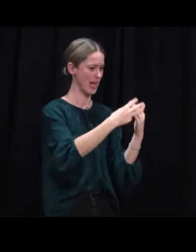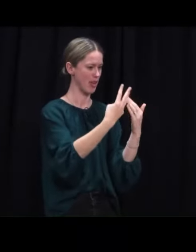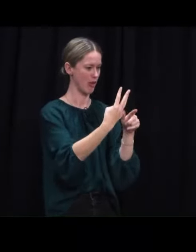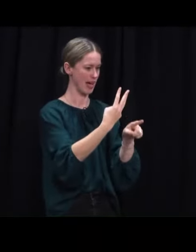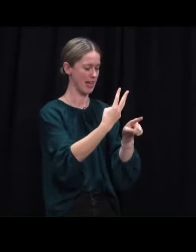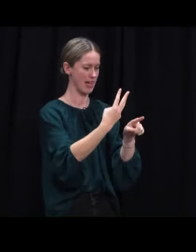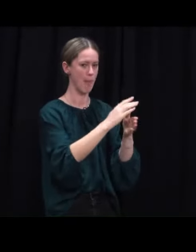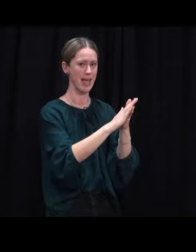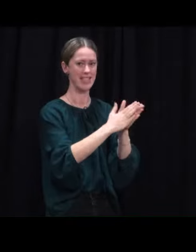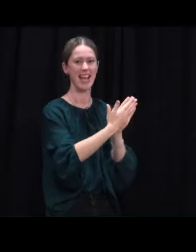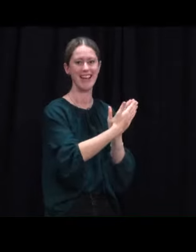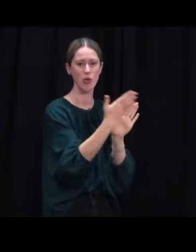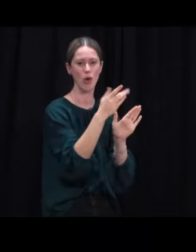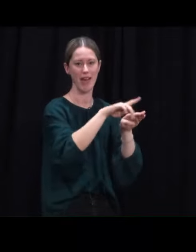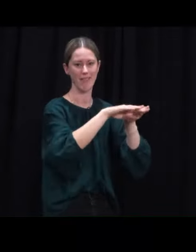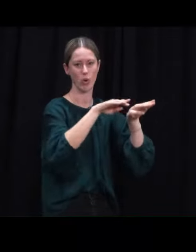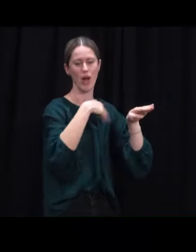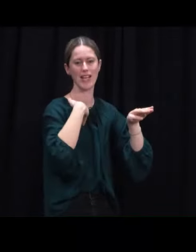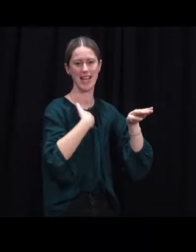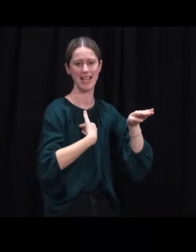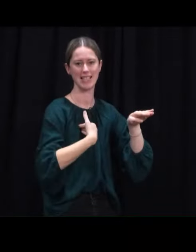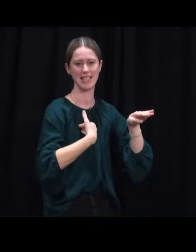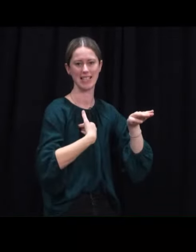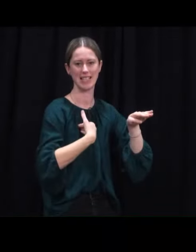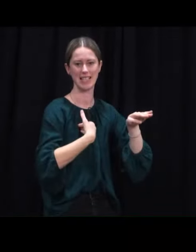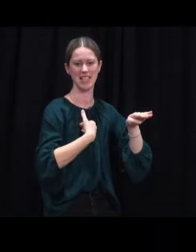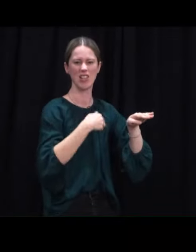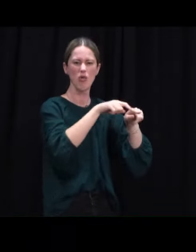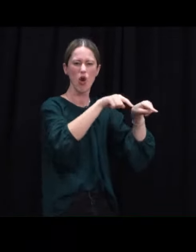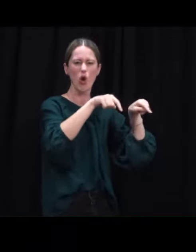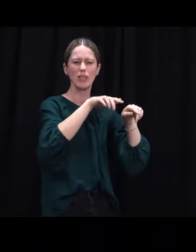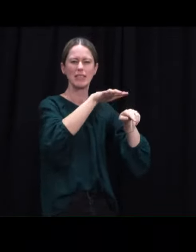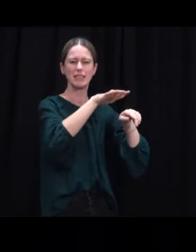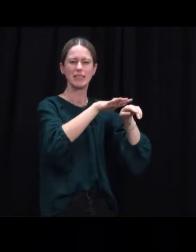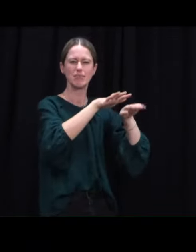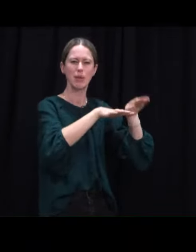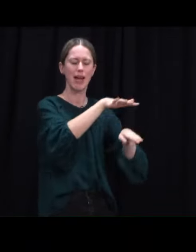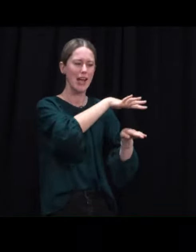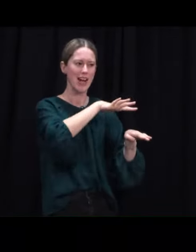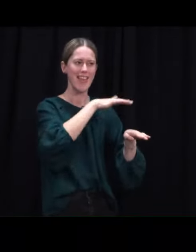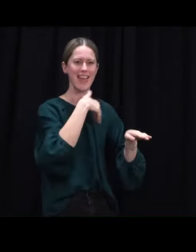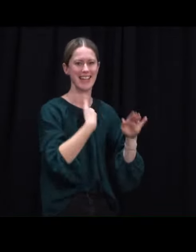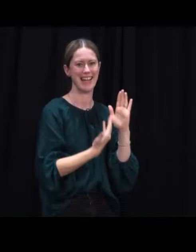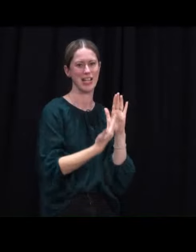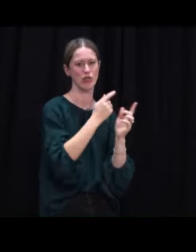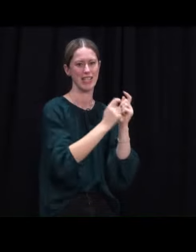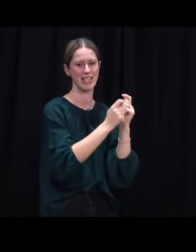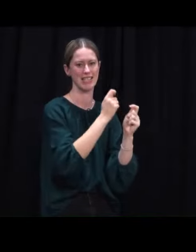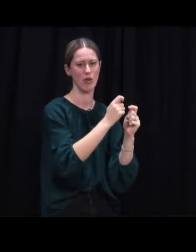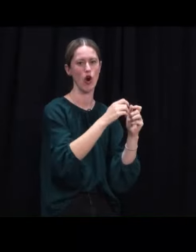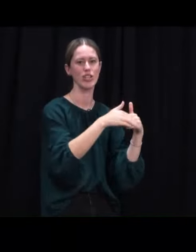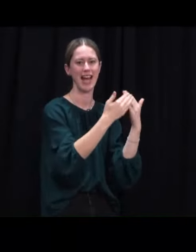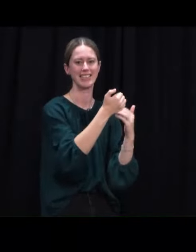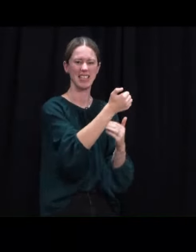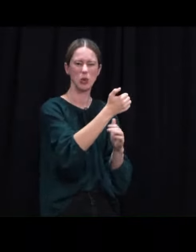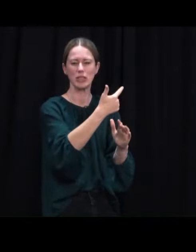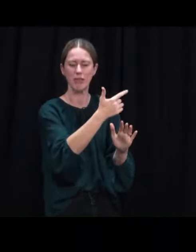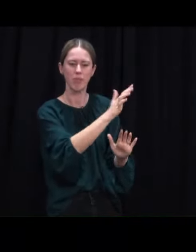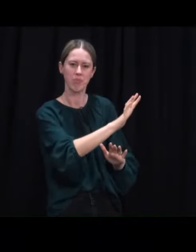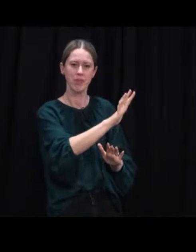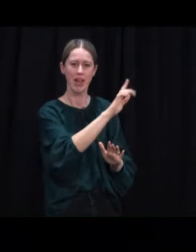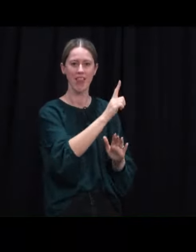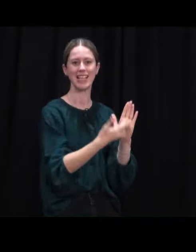All the returnees on that same floor whose room is in the vicinity of that case will undergo an additional test at around day 6 or 7.